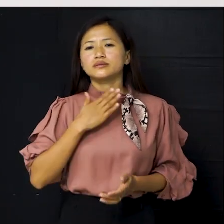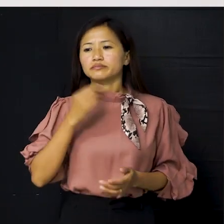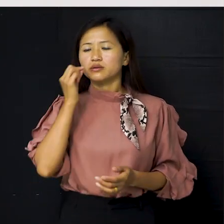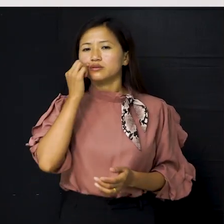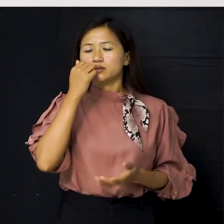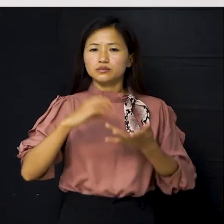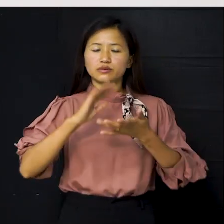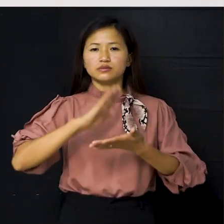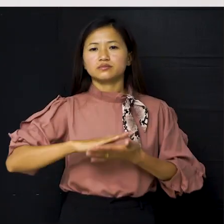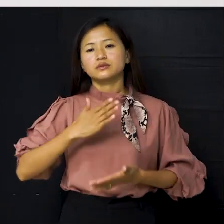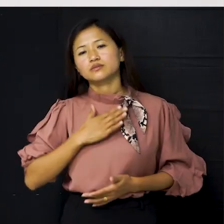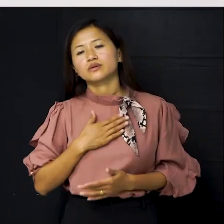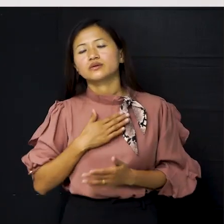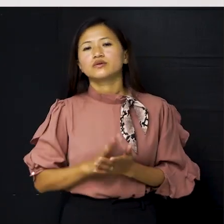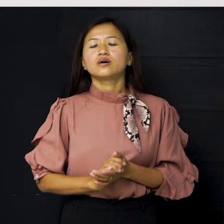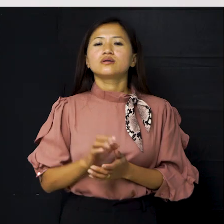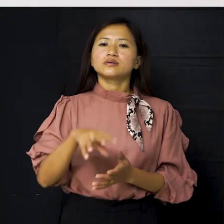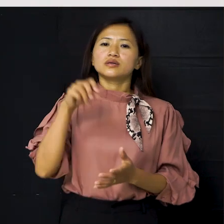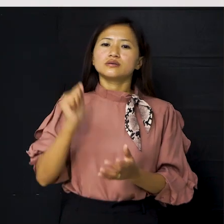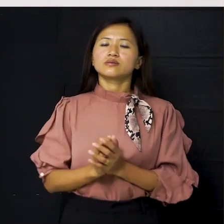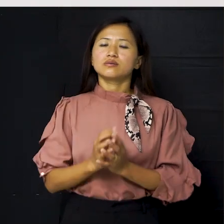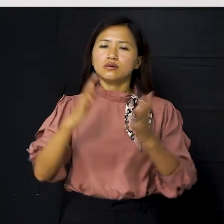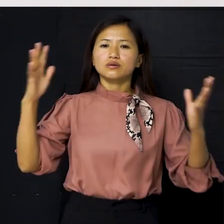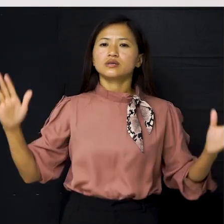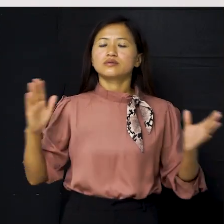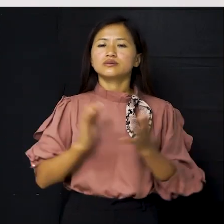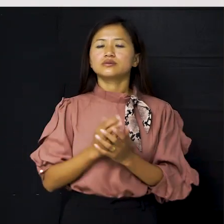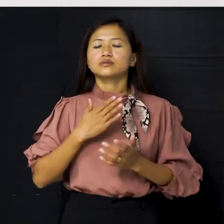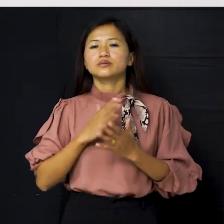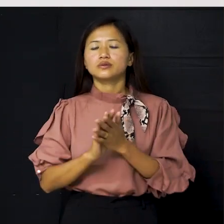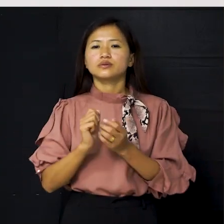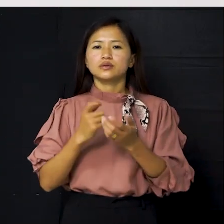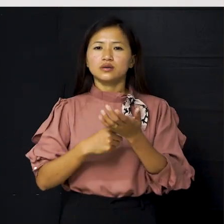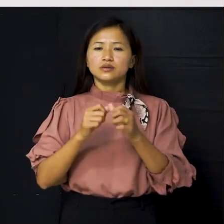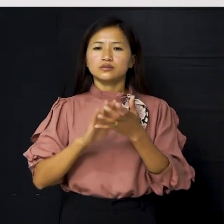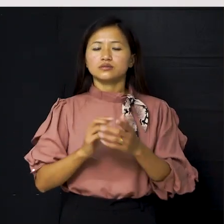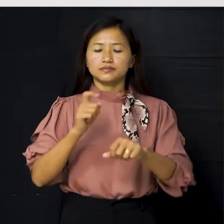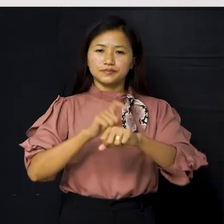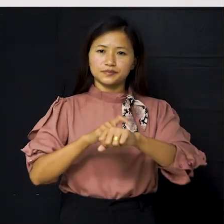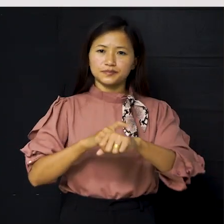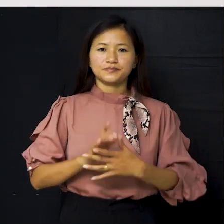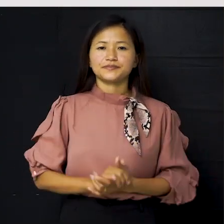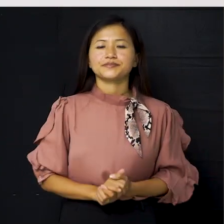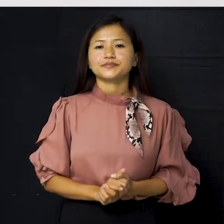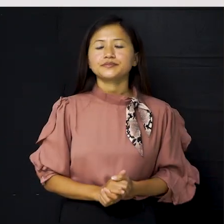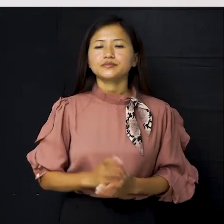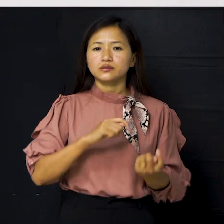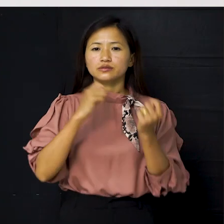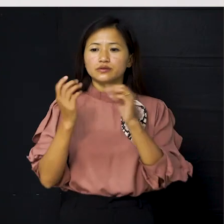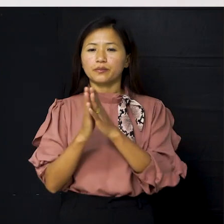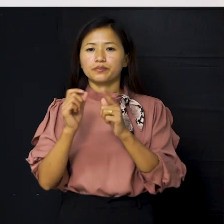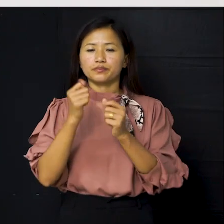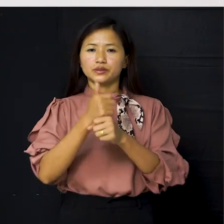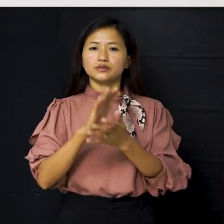in return for that, and she also gained a lot of superiority during that times. All right. Now you can turn to